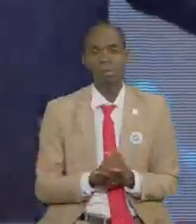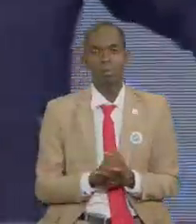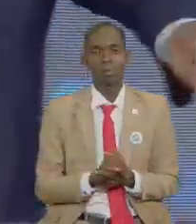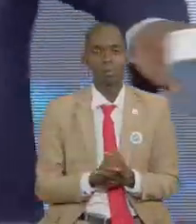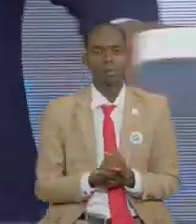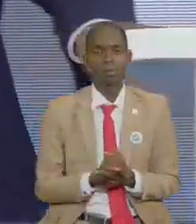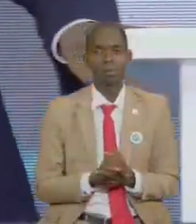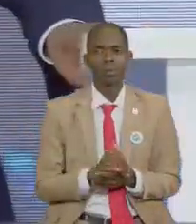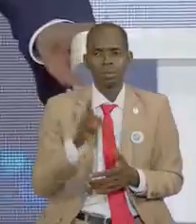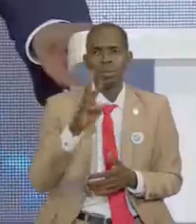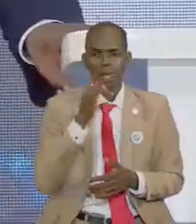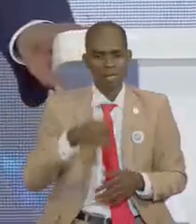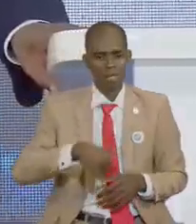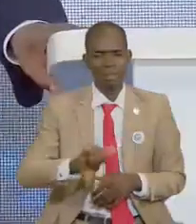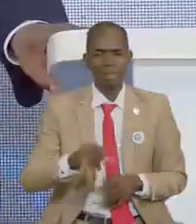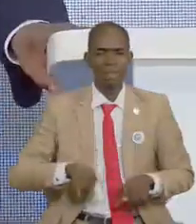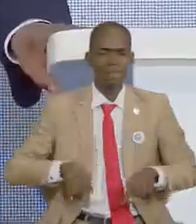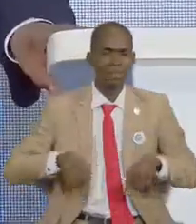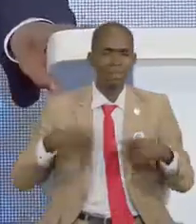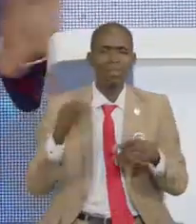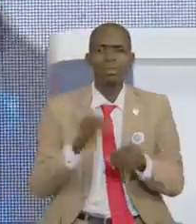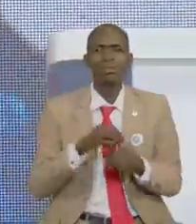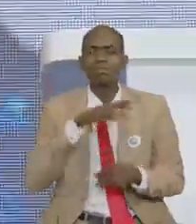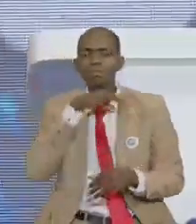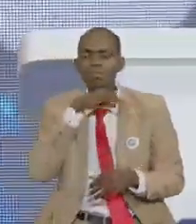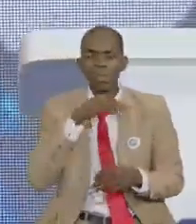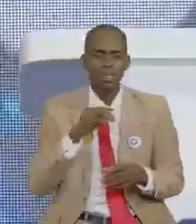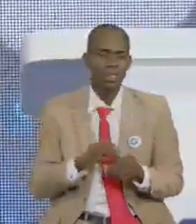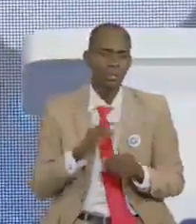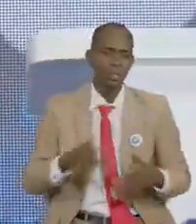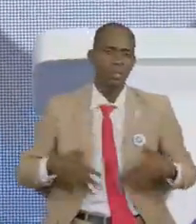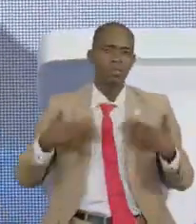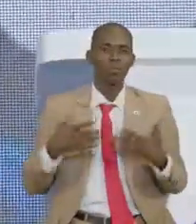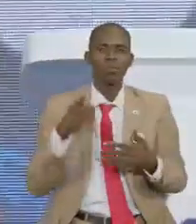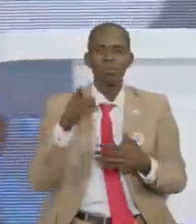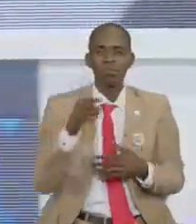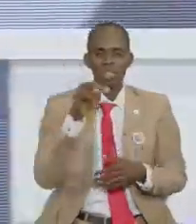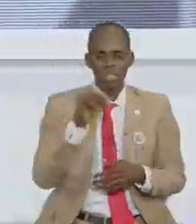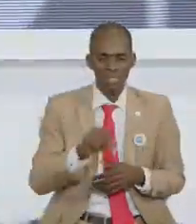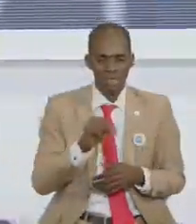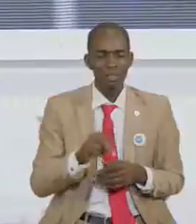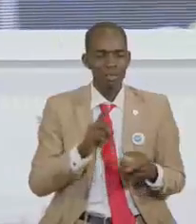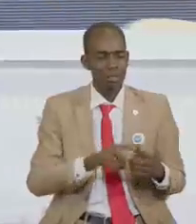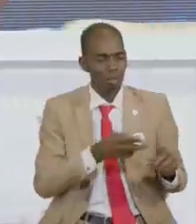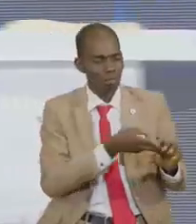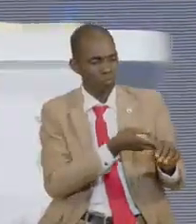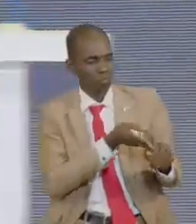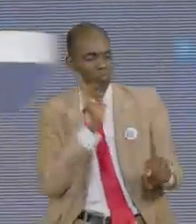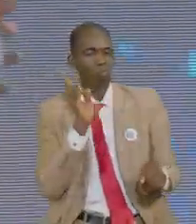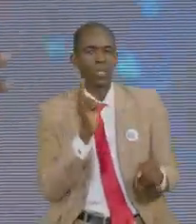You're still living a defiled, dirty life. You still need to come to Christ and have